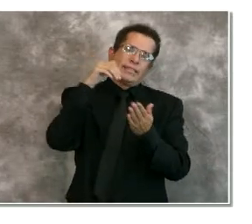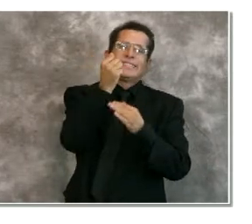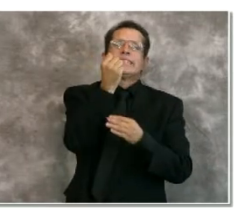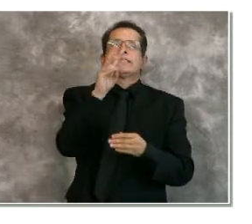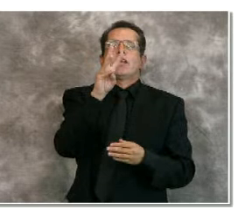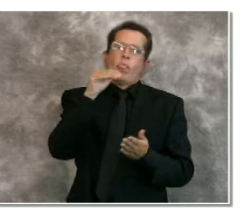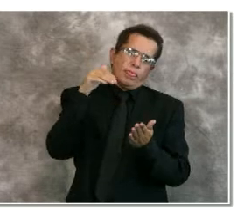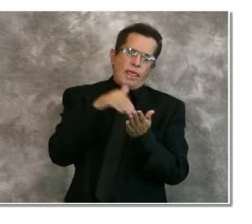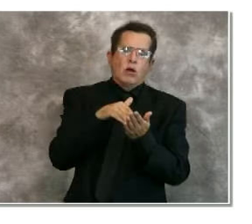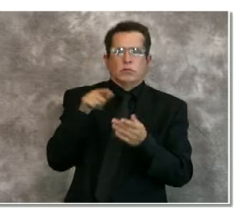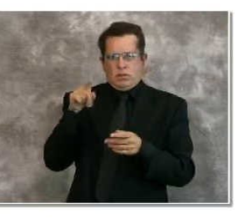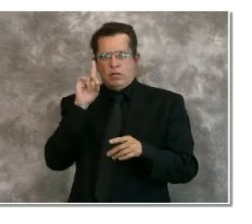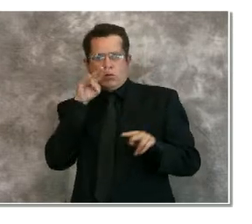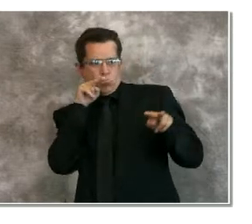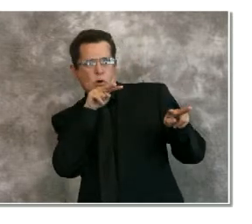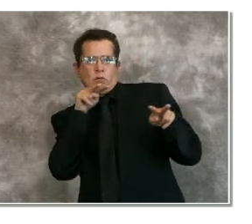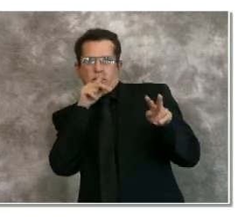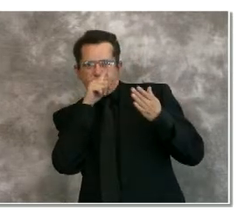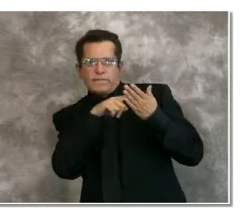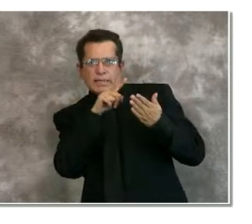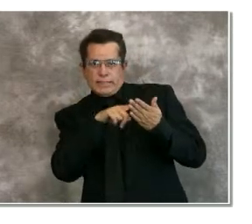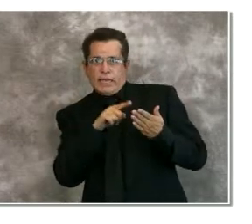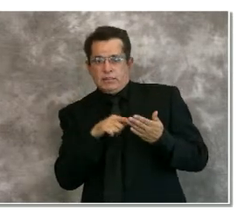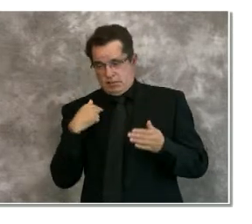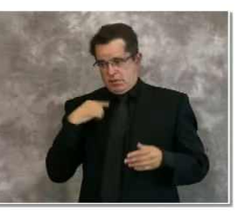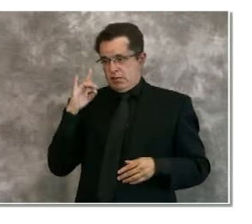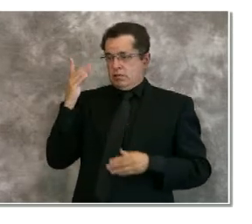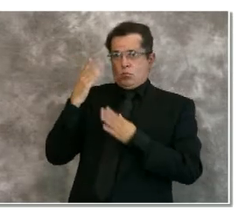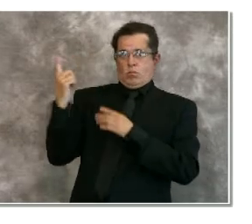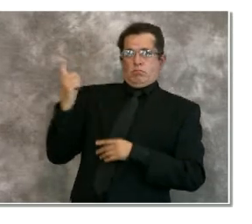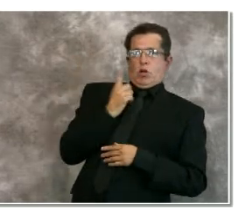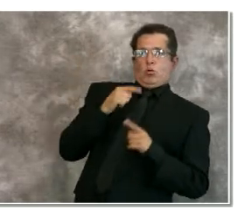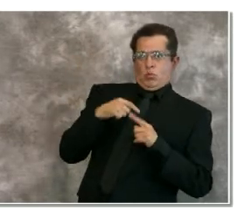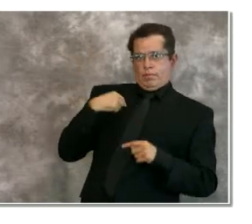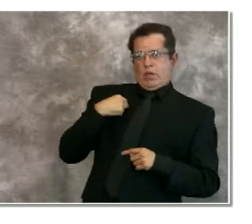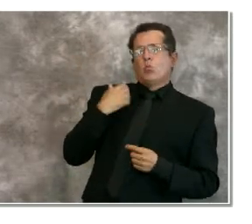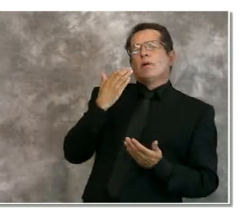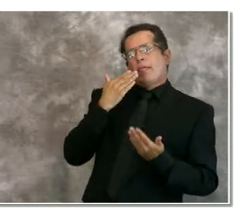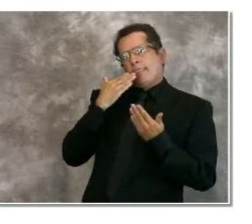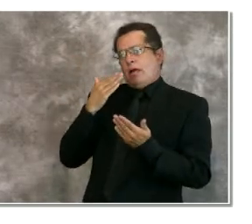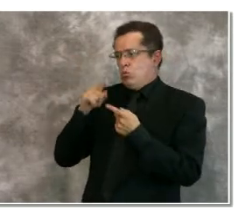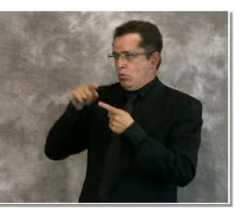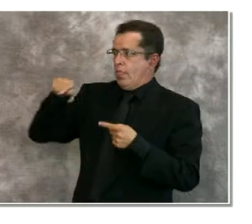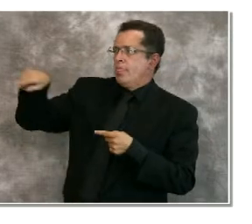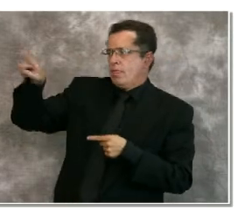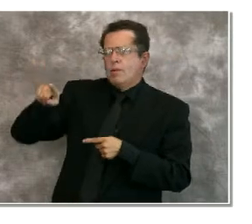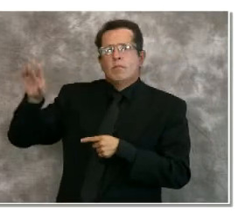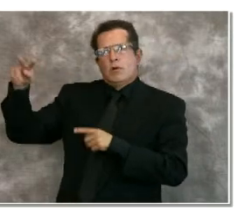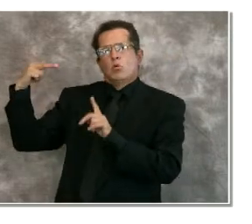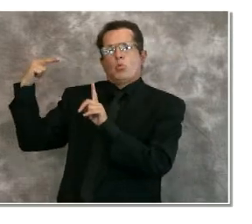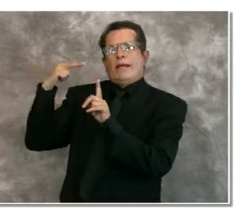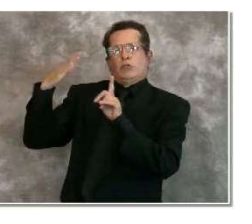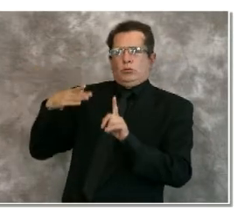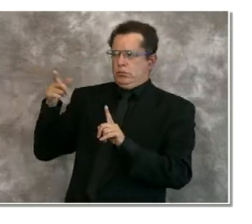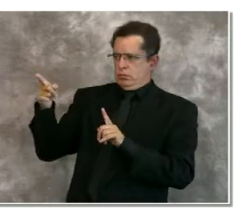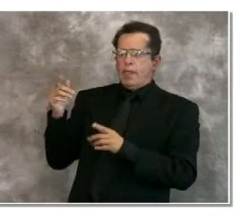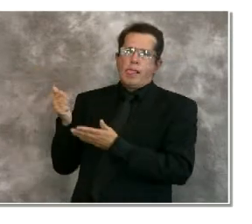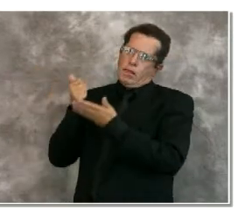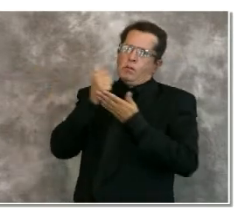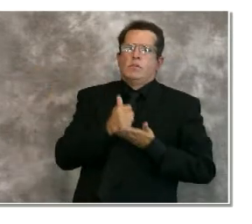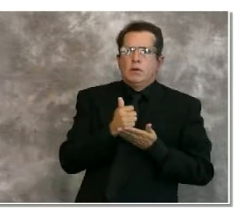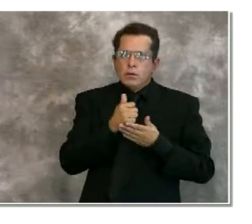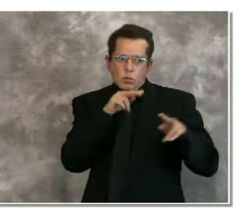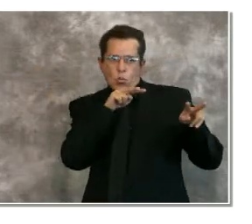performed. I've experienced one of those. And again, I want to commend our contact tracers for what they do every day to help us in the fight of